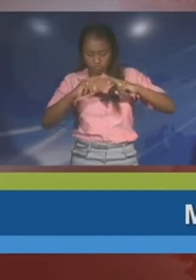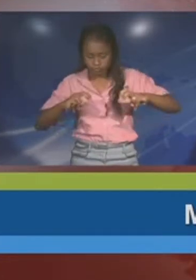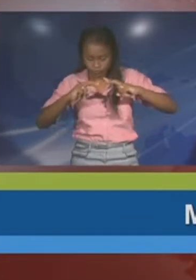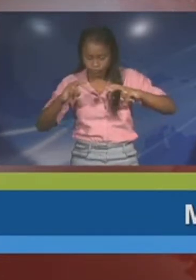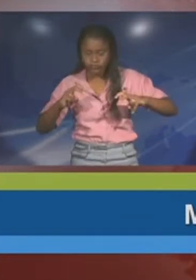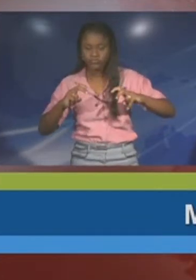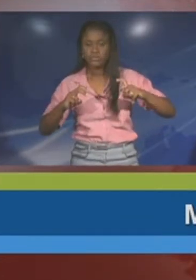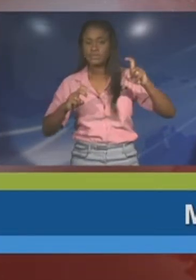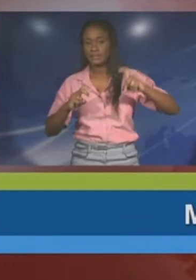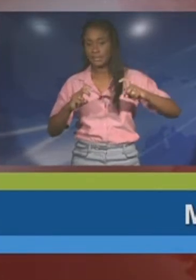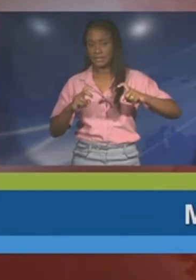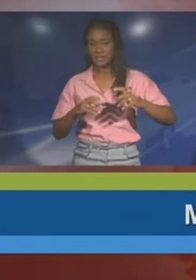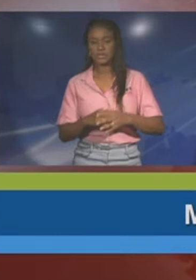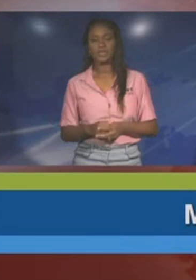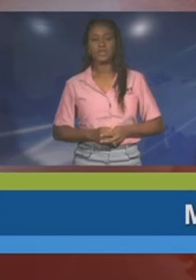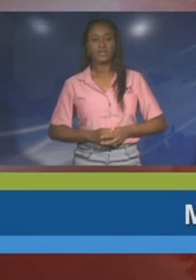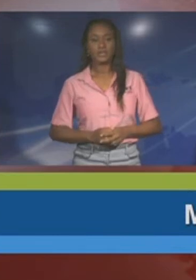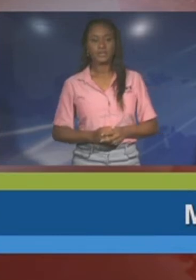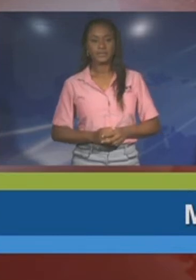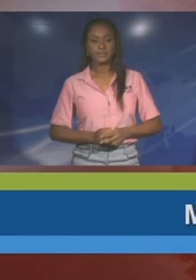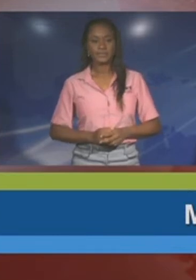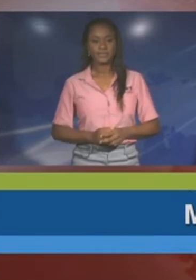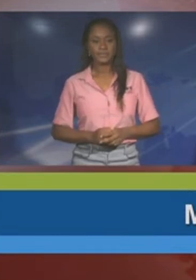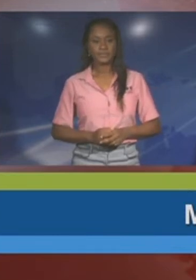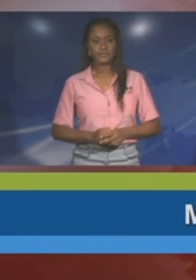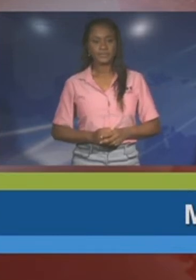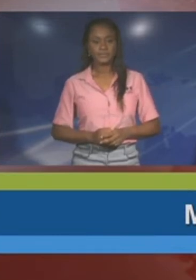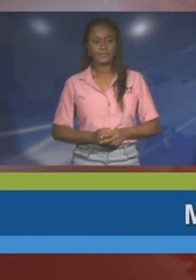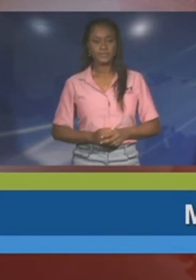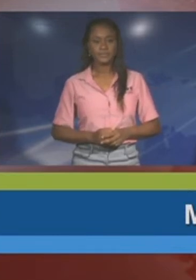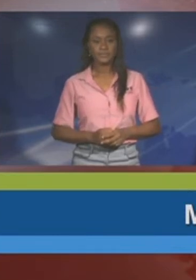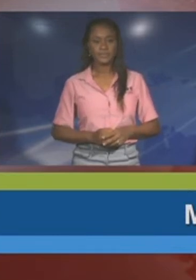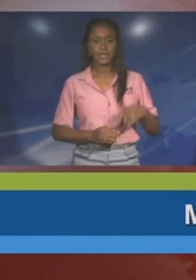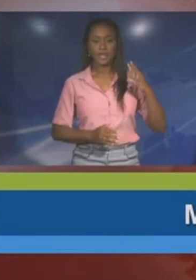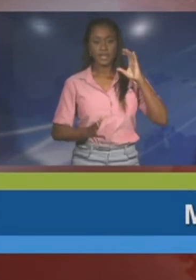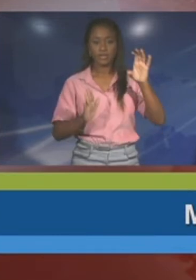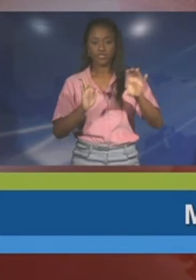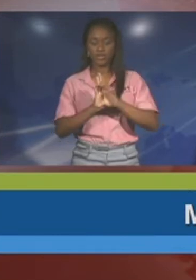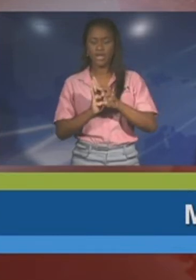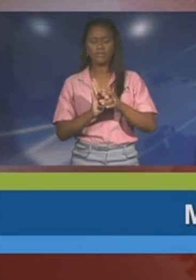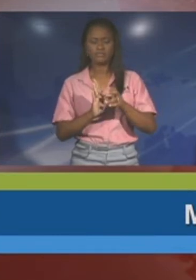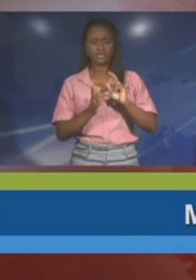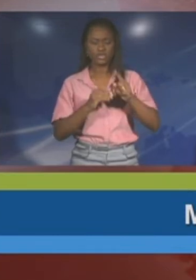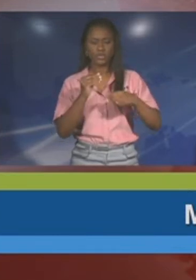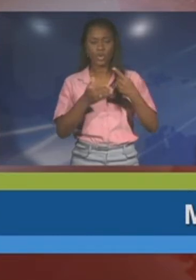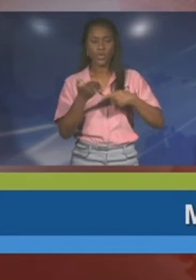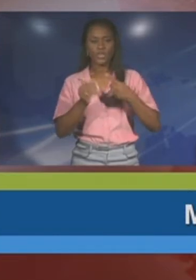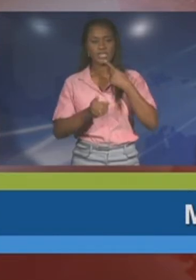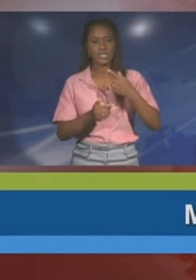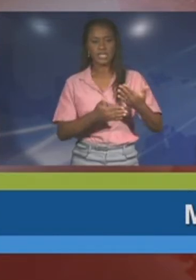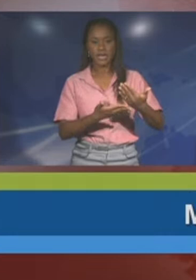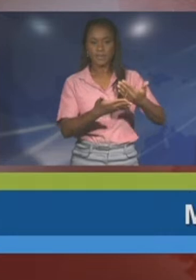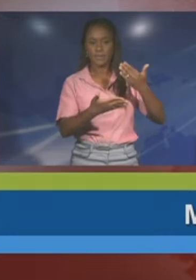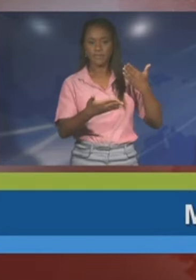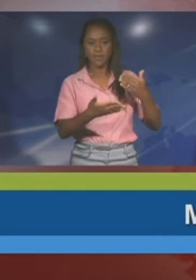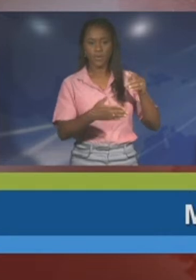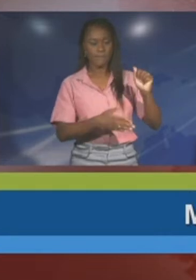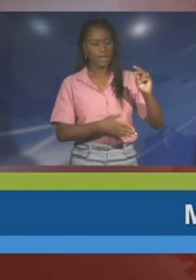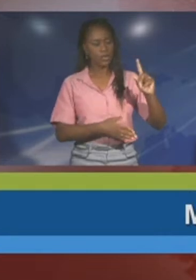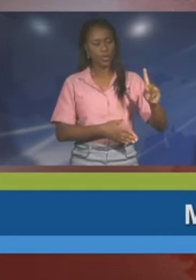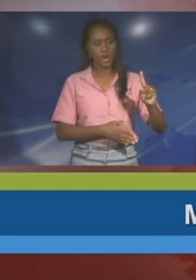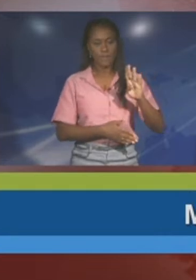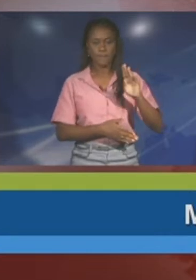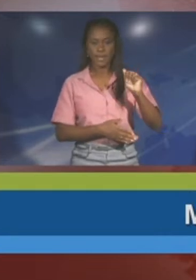fact. Next slide. So this slide is just to highlight what I said before. So we would have had BA1,